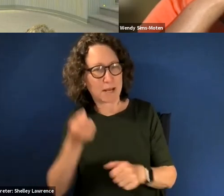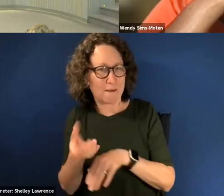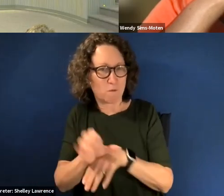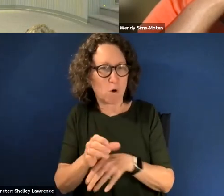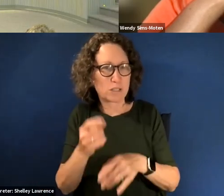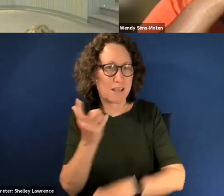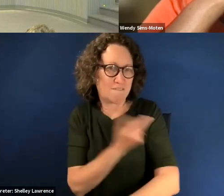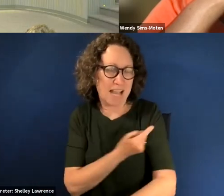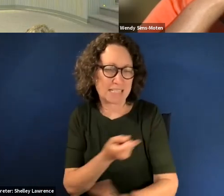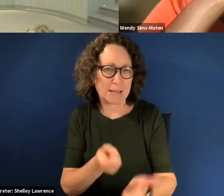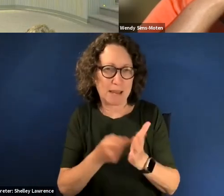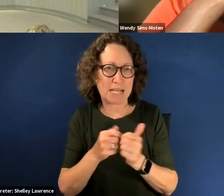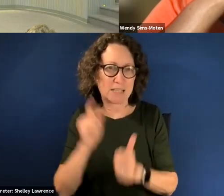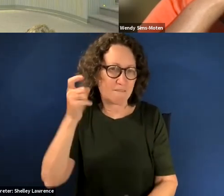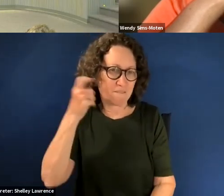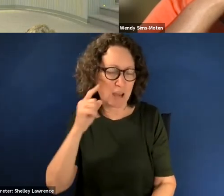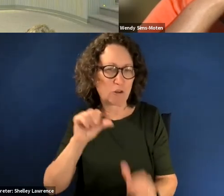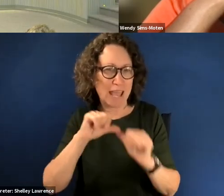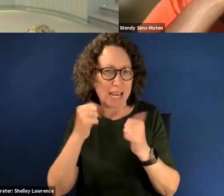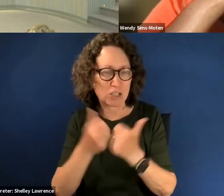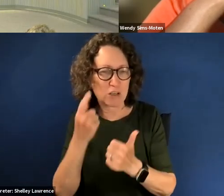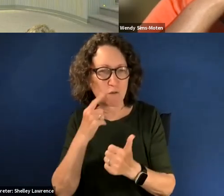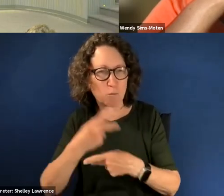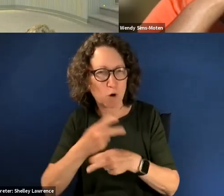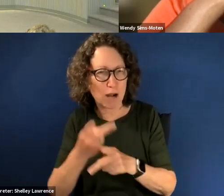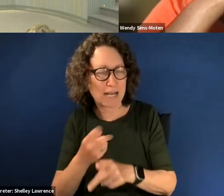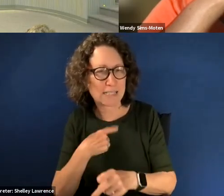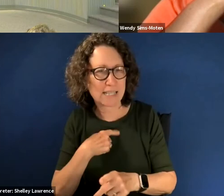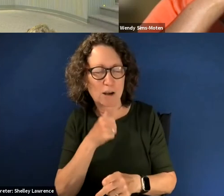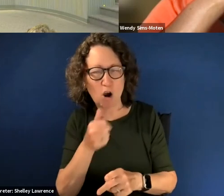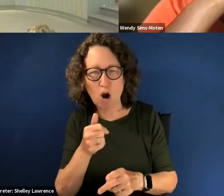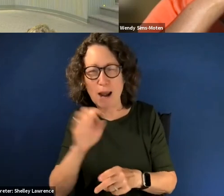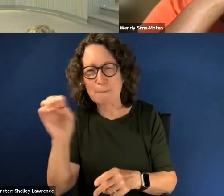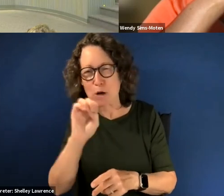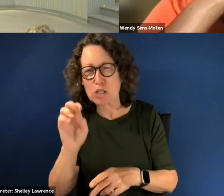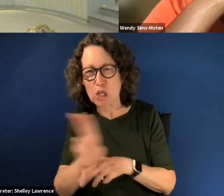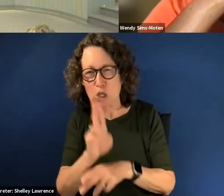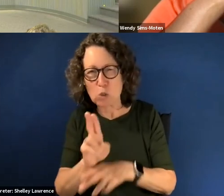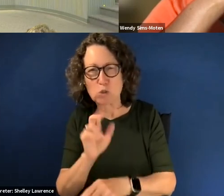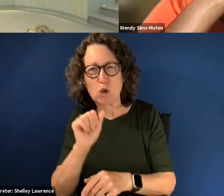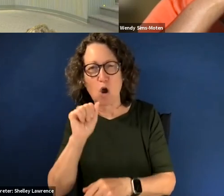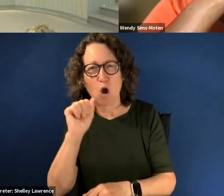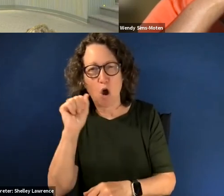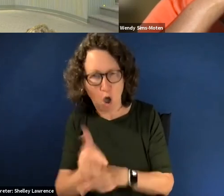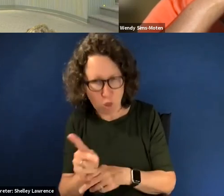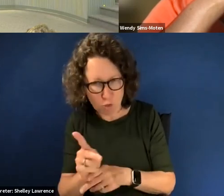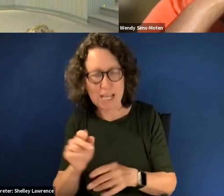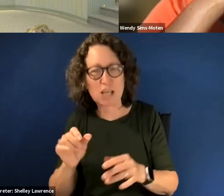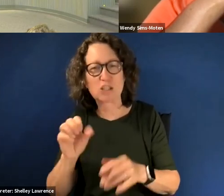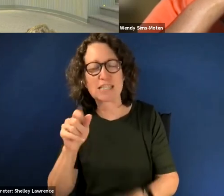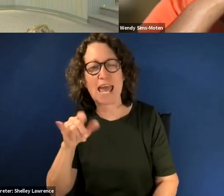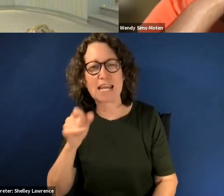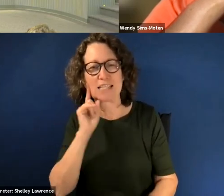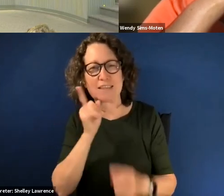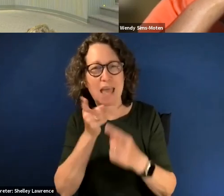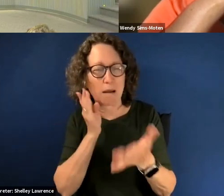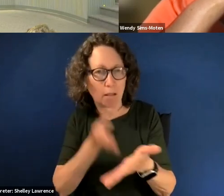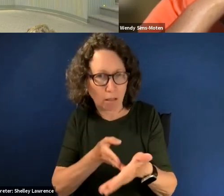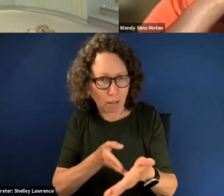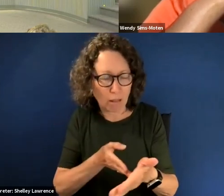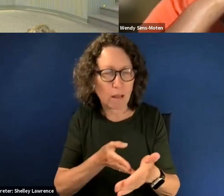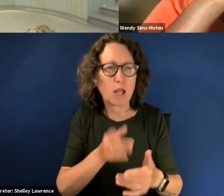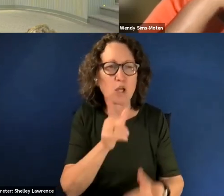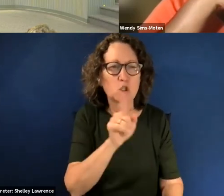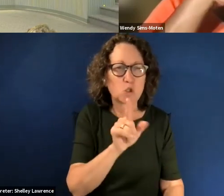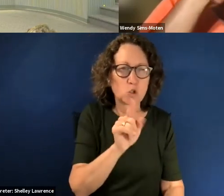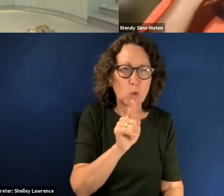vaccine mandates on federal government agencies for products that are on emergency use authorization status, which directly contradict the wording in